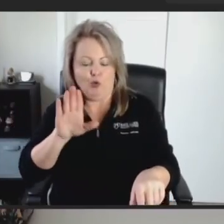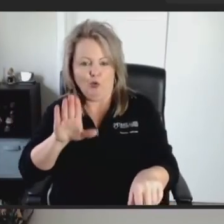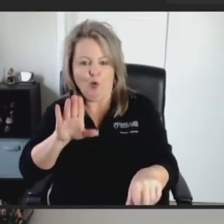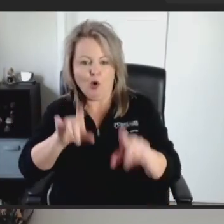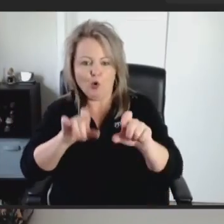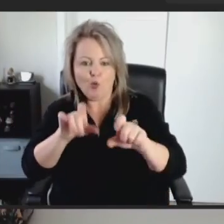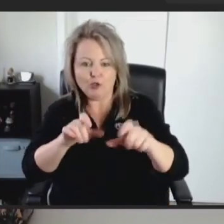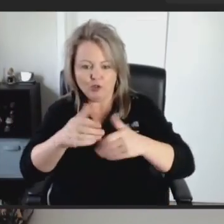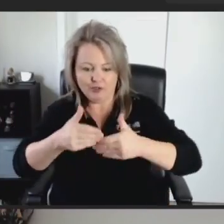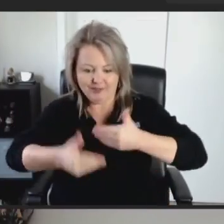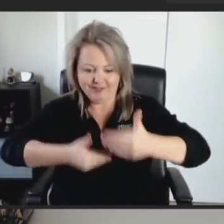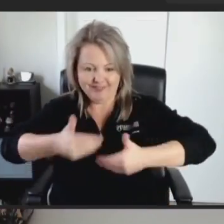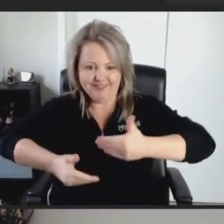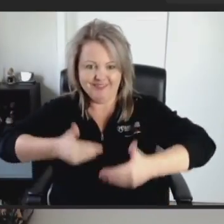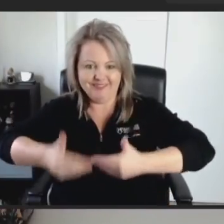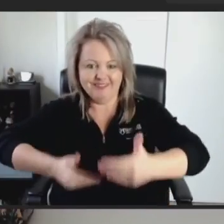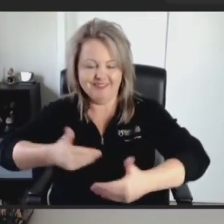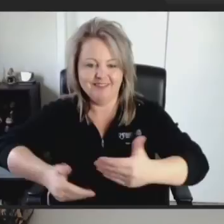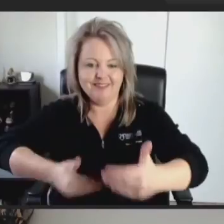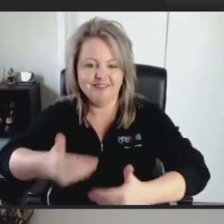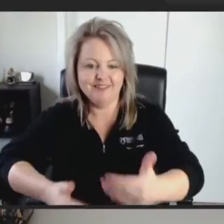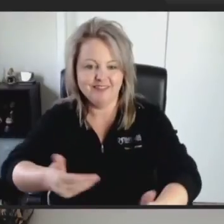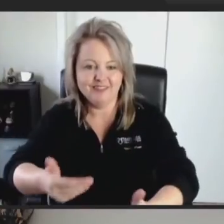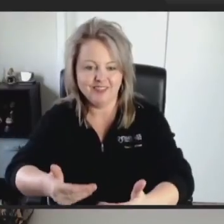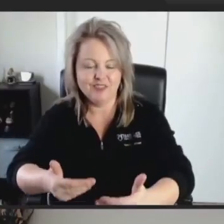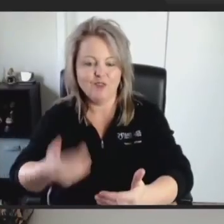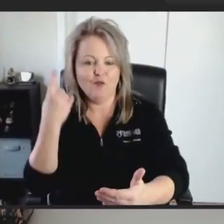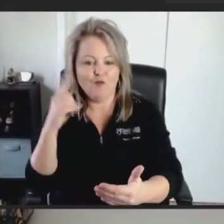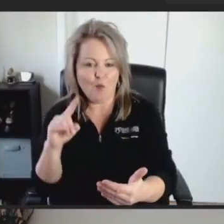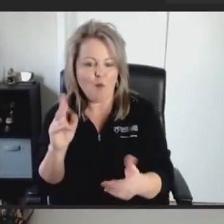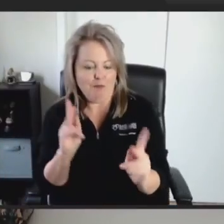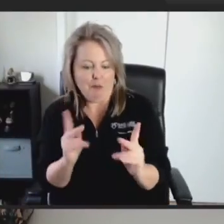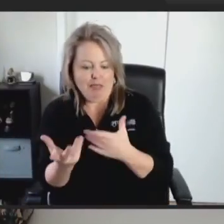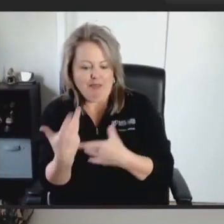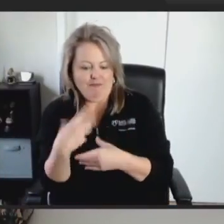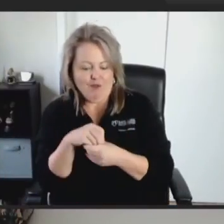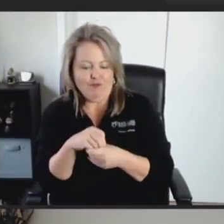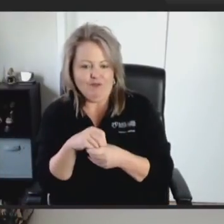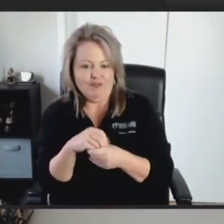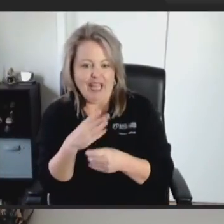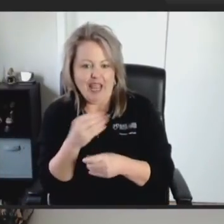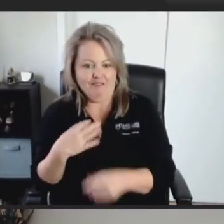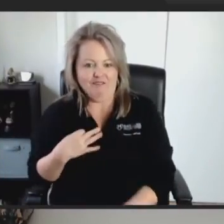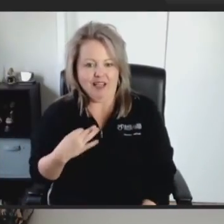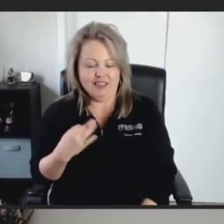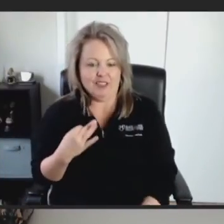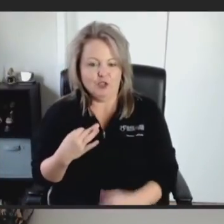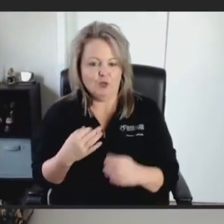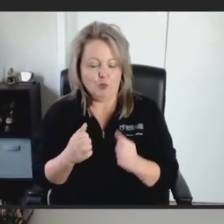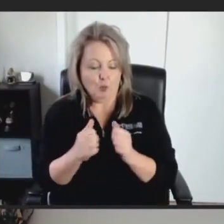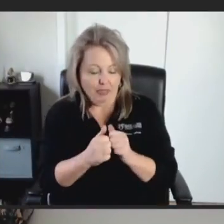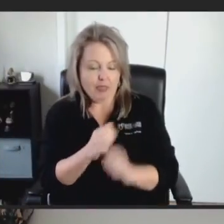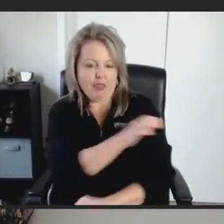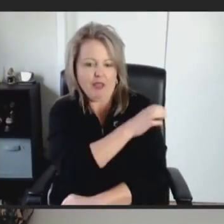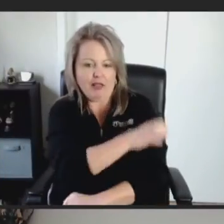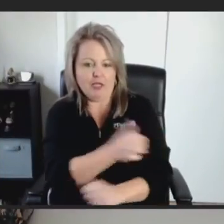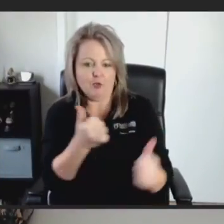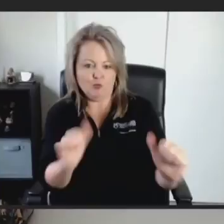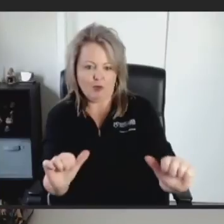going forward from the participants and the brave volunteers for the clinical trials.